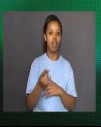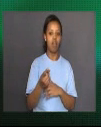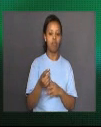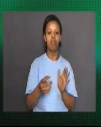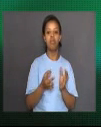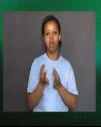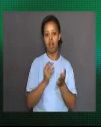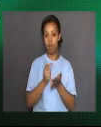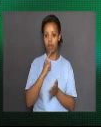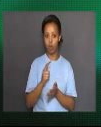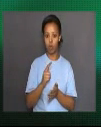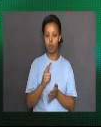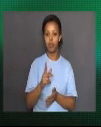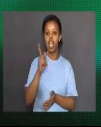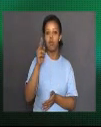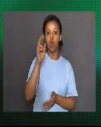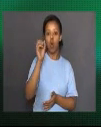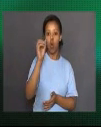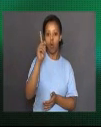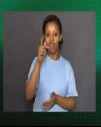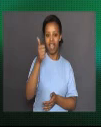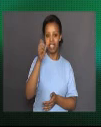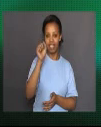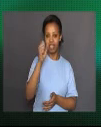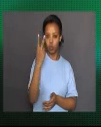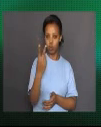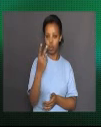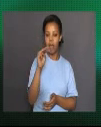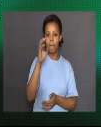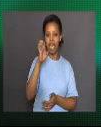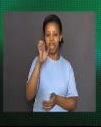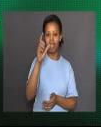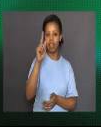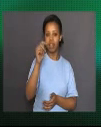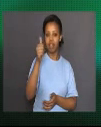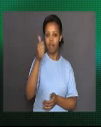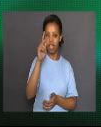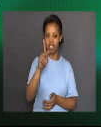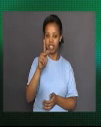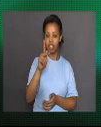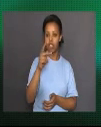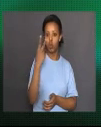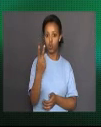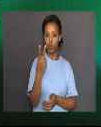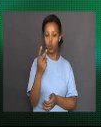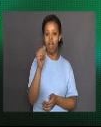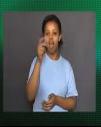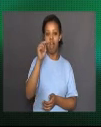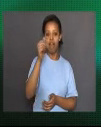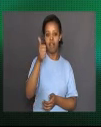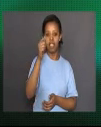are prophase 2, metaphase 2, anaphase 2,